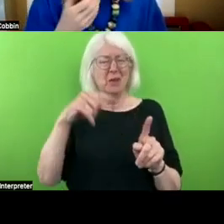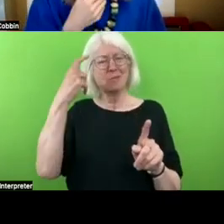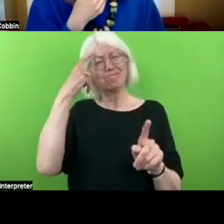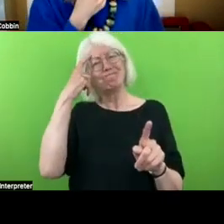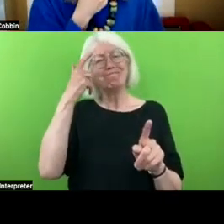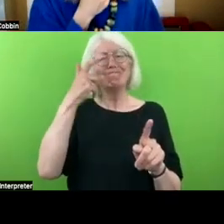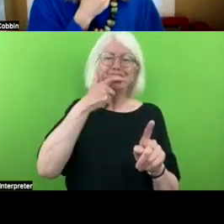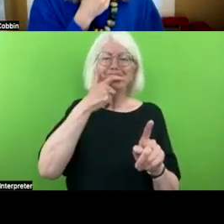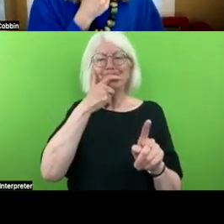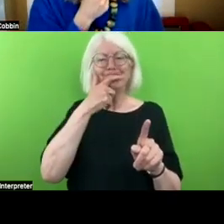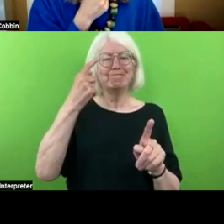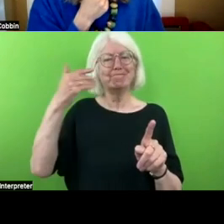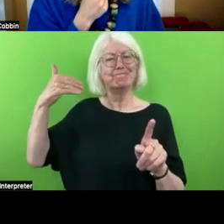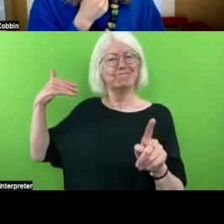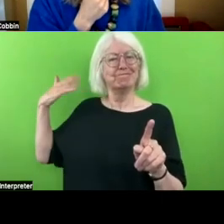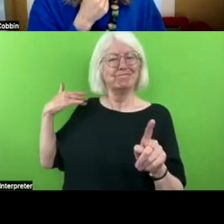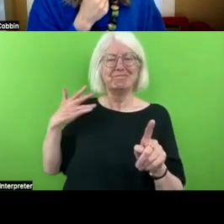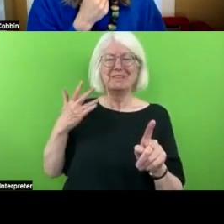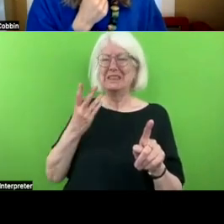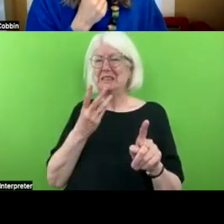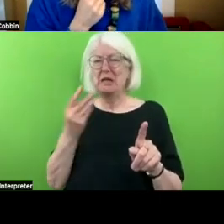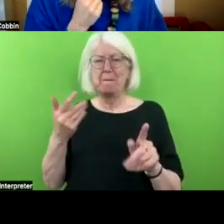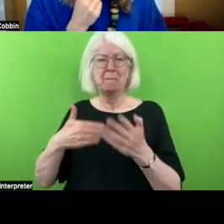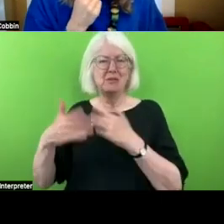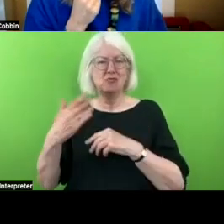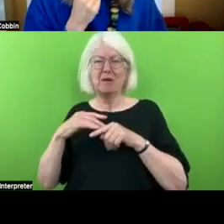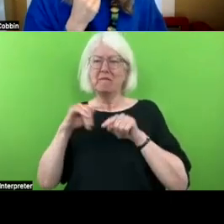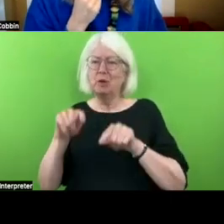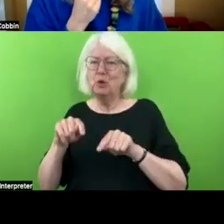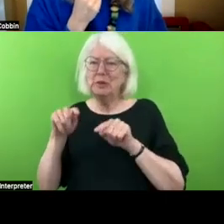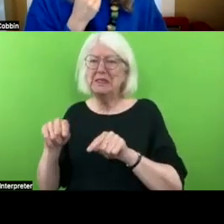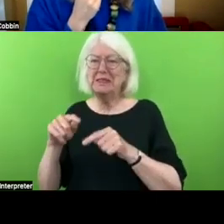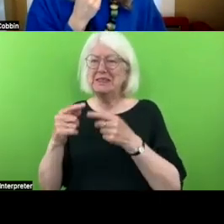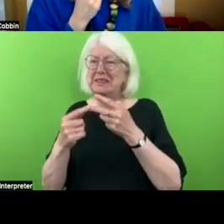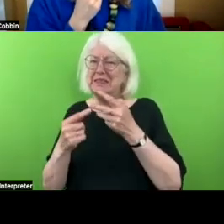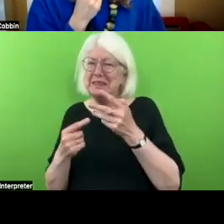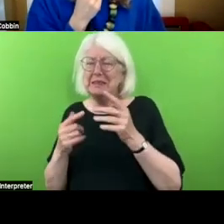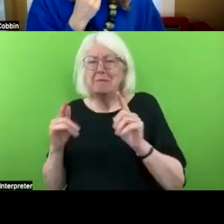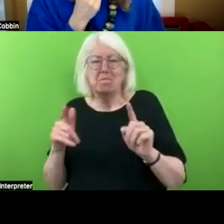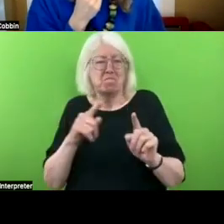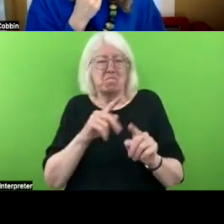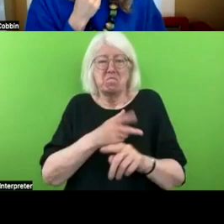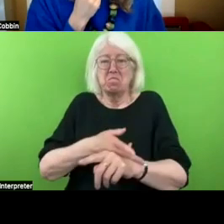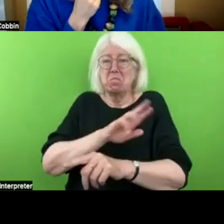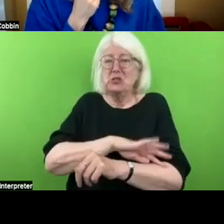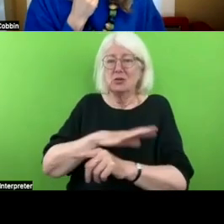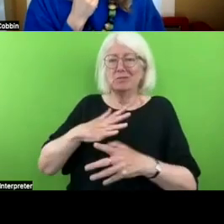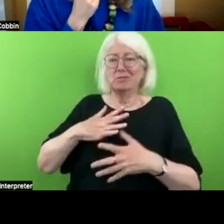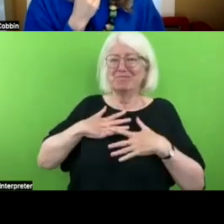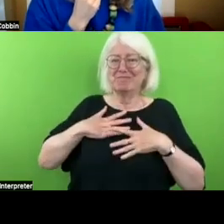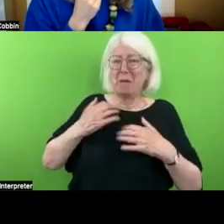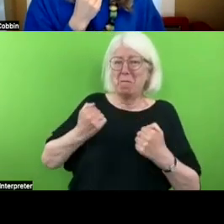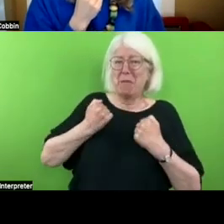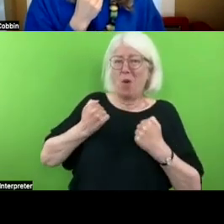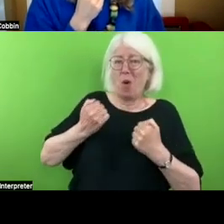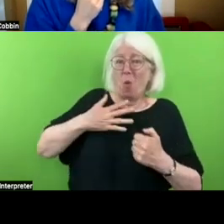may be wider than that as well. So they didn't want a lot of power. Some of the